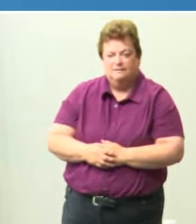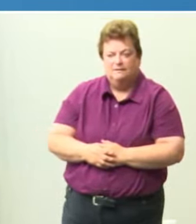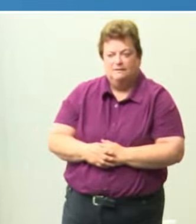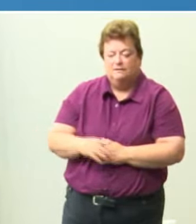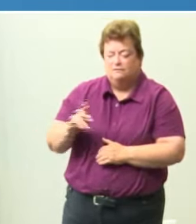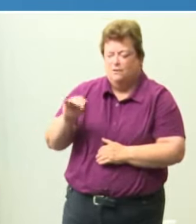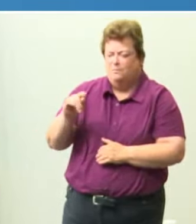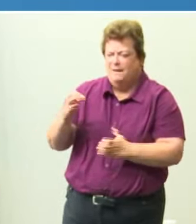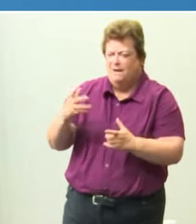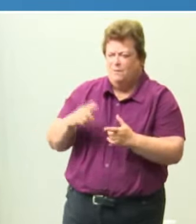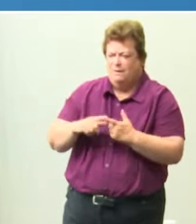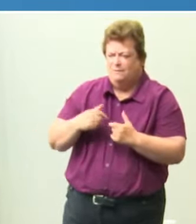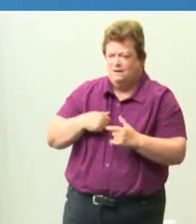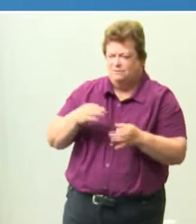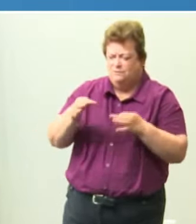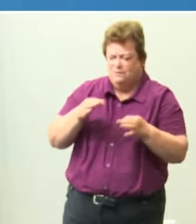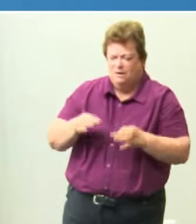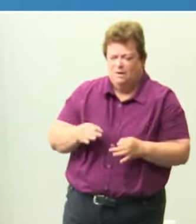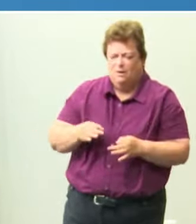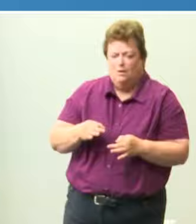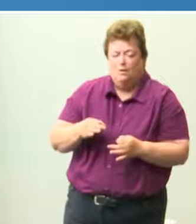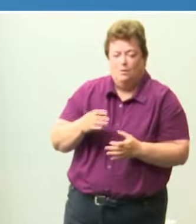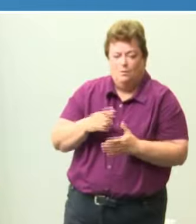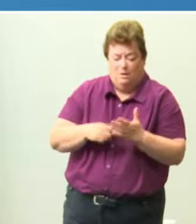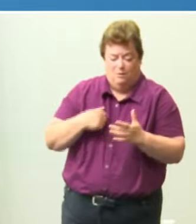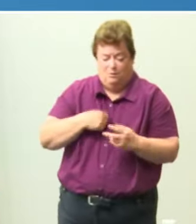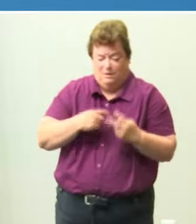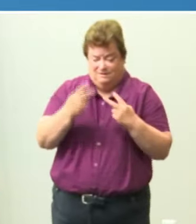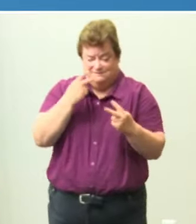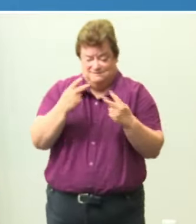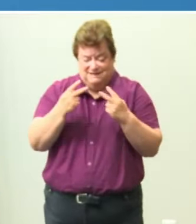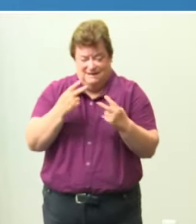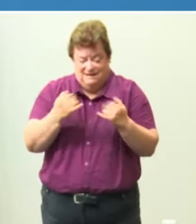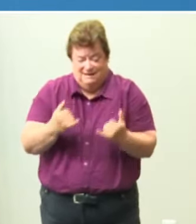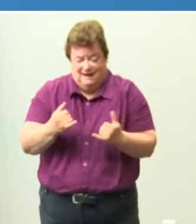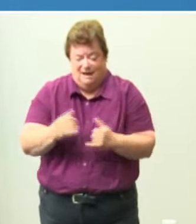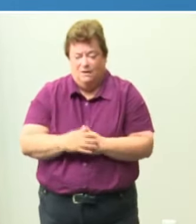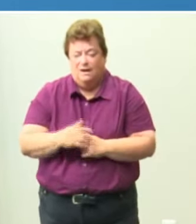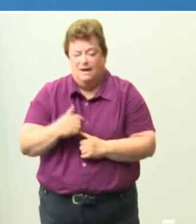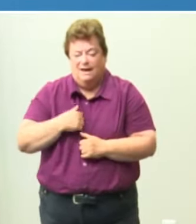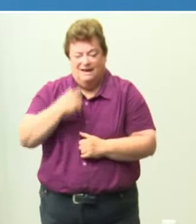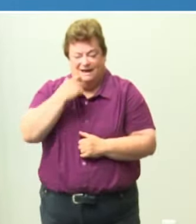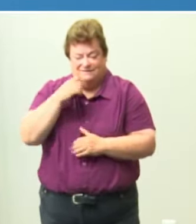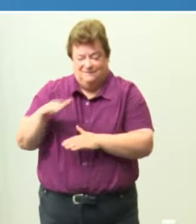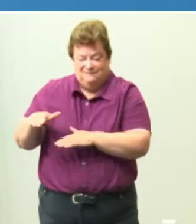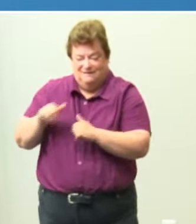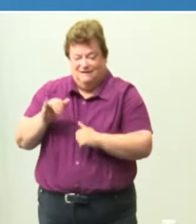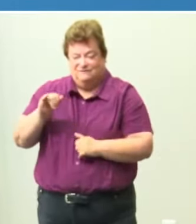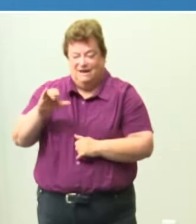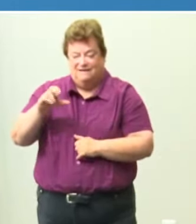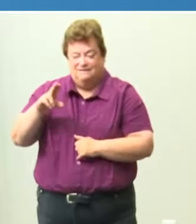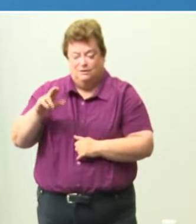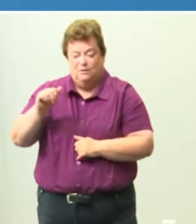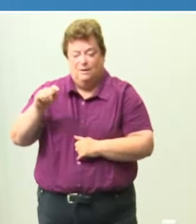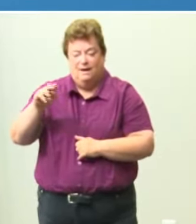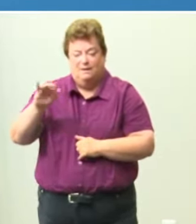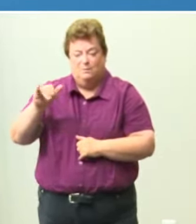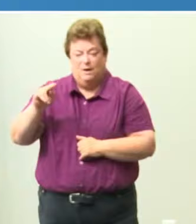Pat asked me to talk about what we're seeing. This is very timely because I just came out of the ICU at Bryan East,